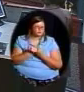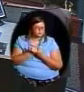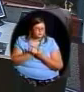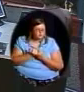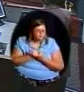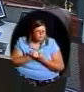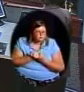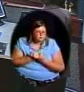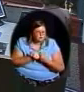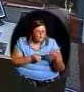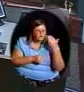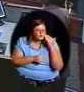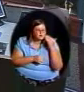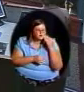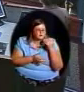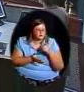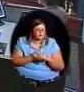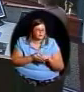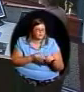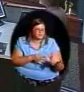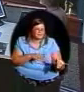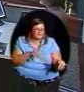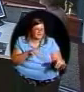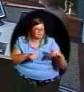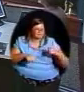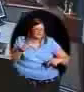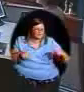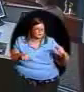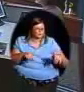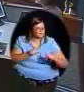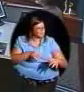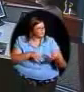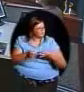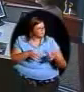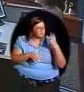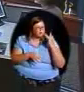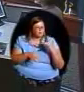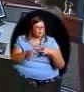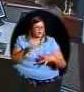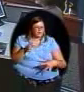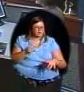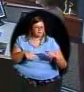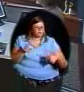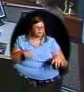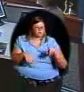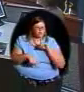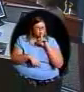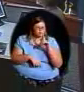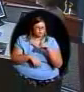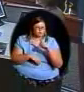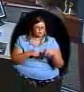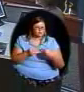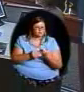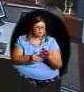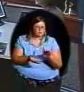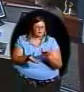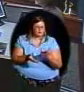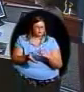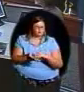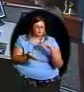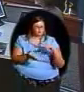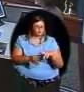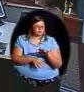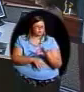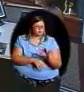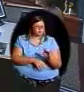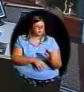know that fluctuates. Can you explain a little bit why that fluctuates? I'm sure it has to do with student needs. Can you discuss that a